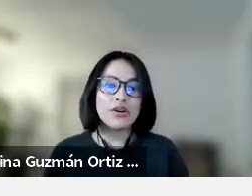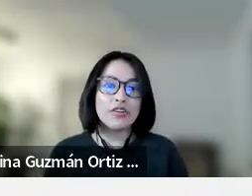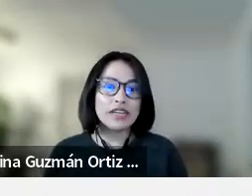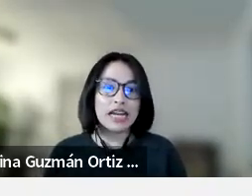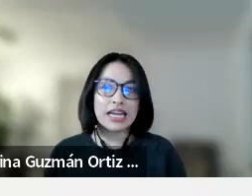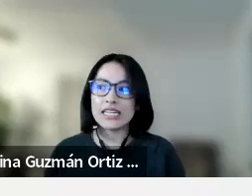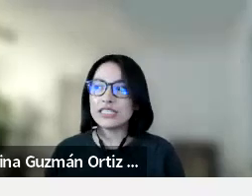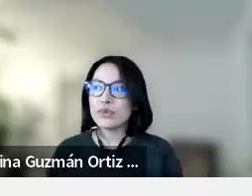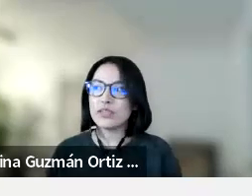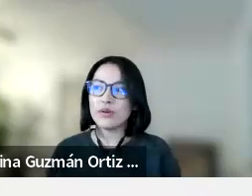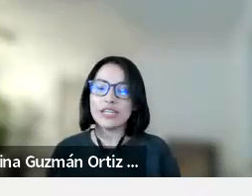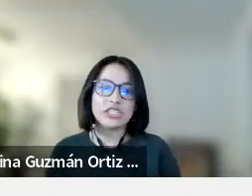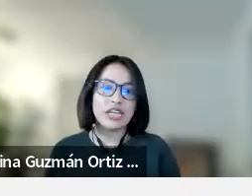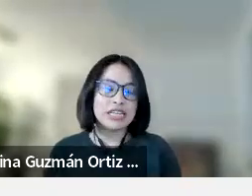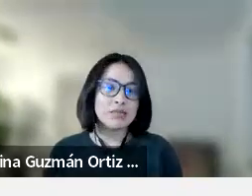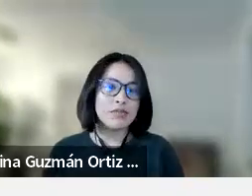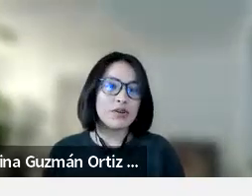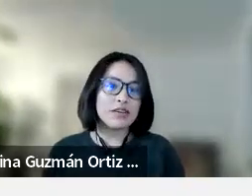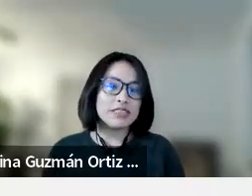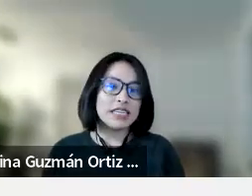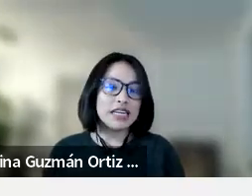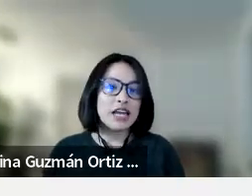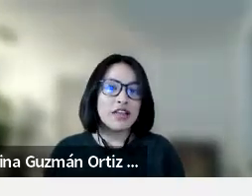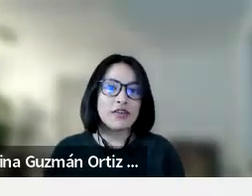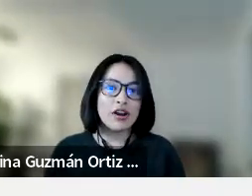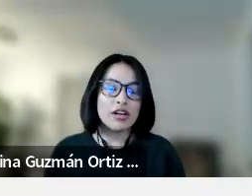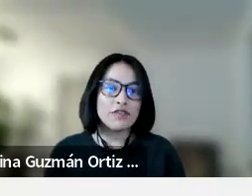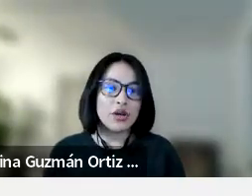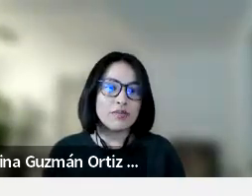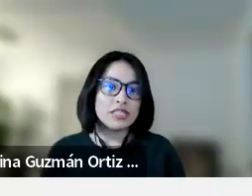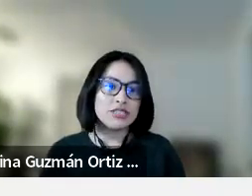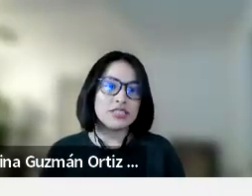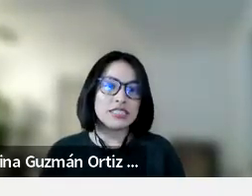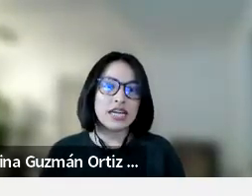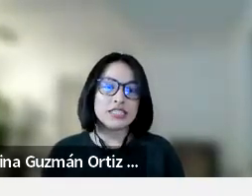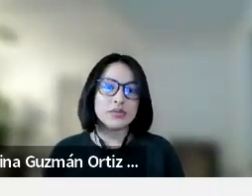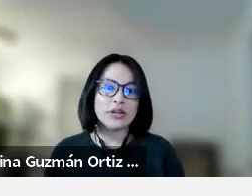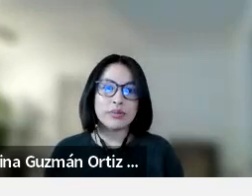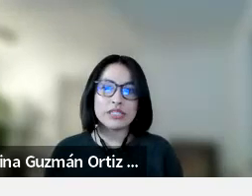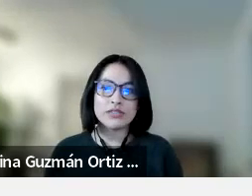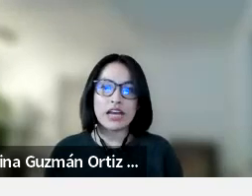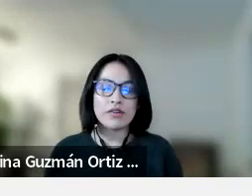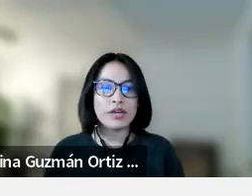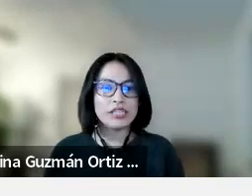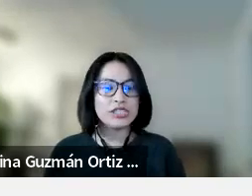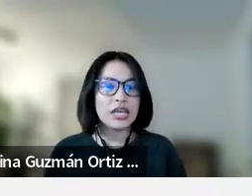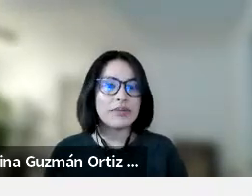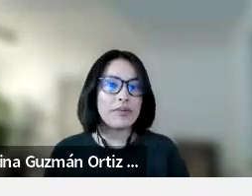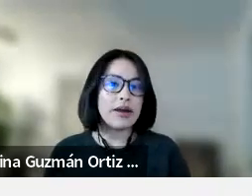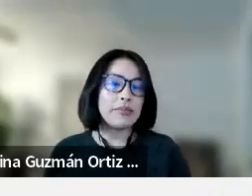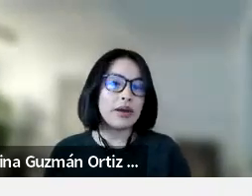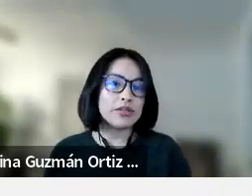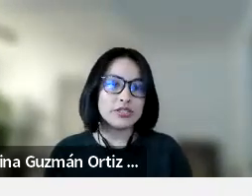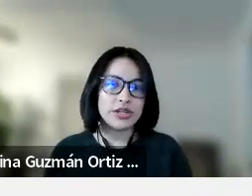on new COVID guidance with OHA. As some of you have seen, there are a few updates to this guidance, so we're pleased to have